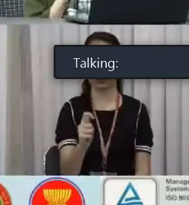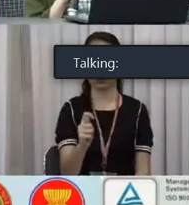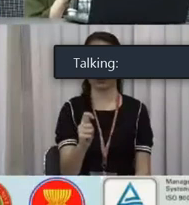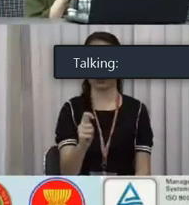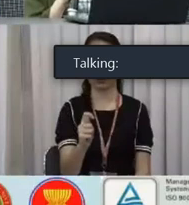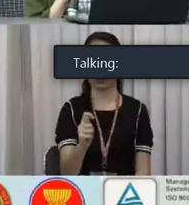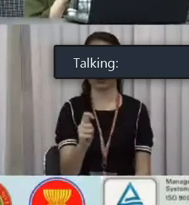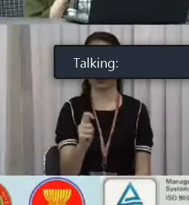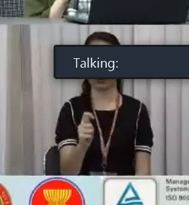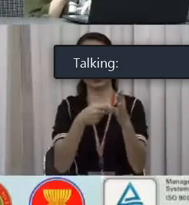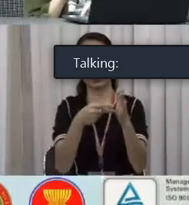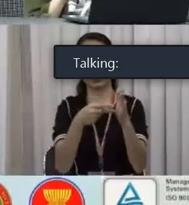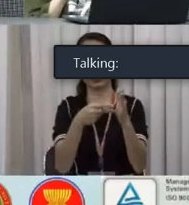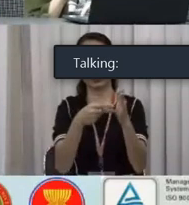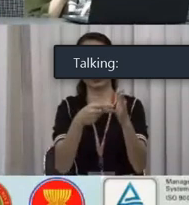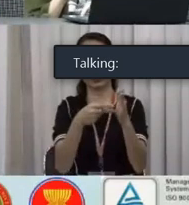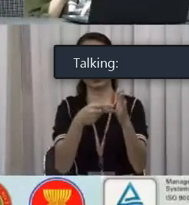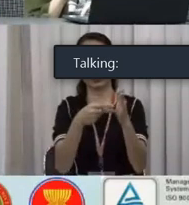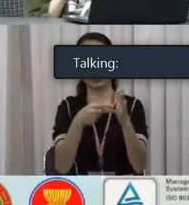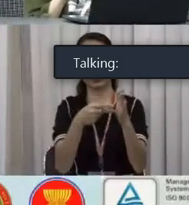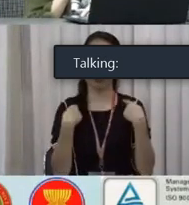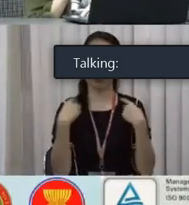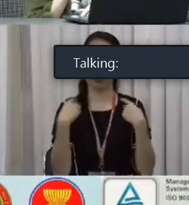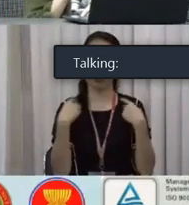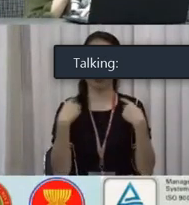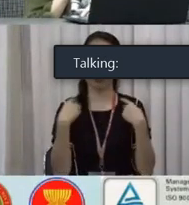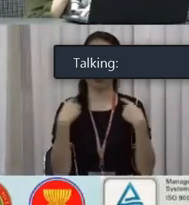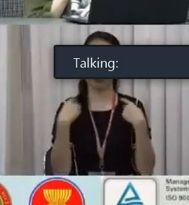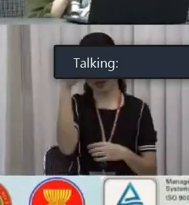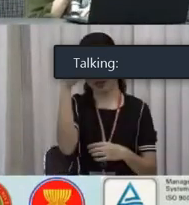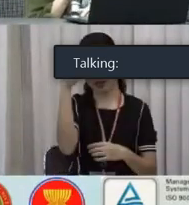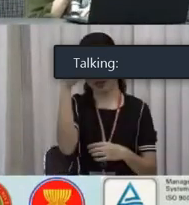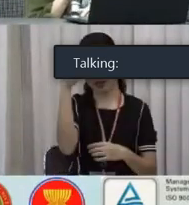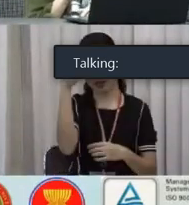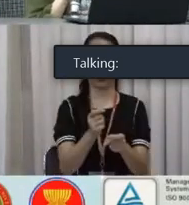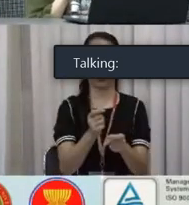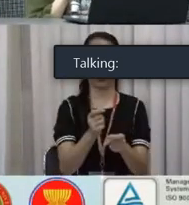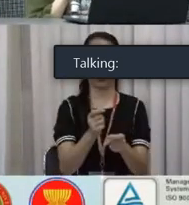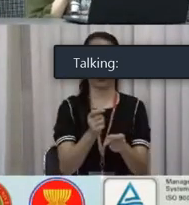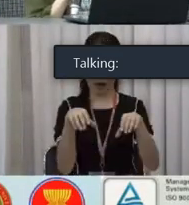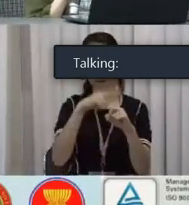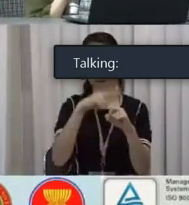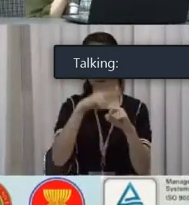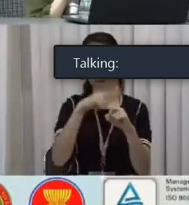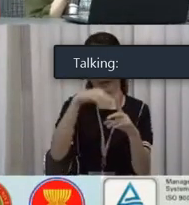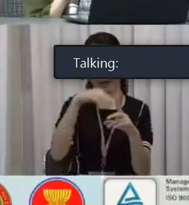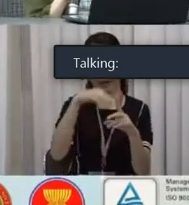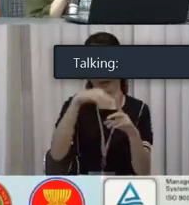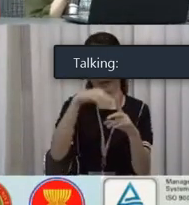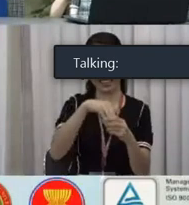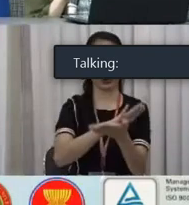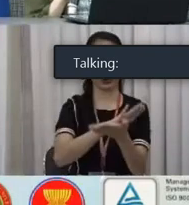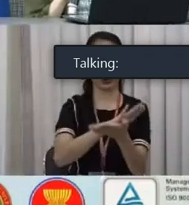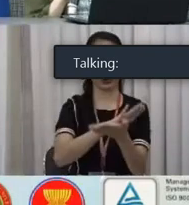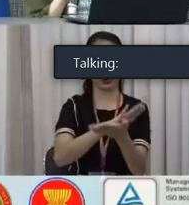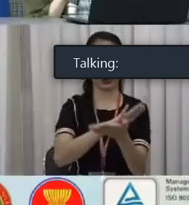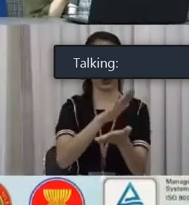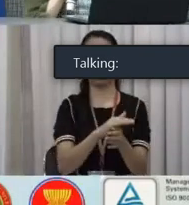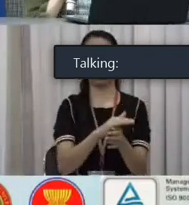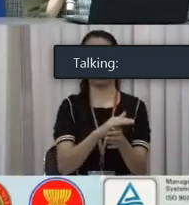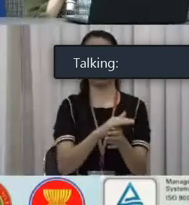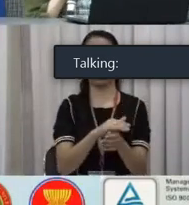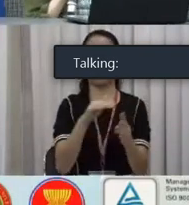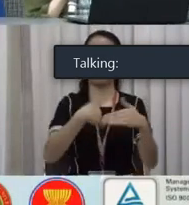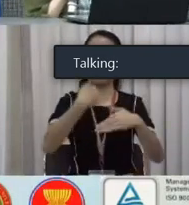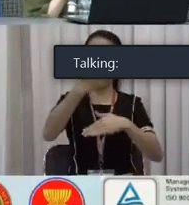campus. Next, we have off-campus recruitment. So kanisiya, instead of having